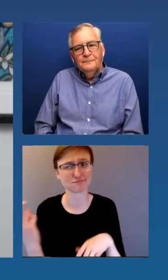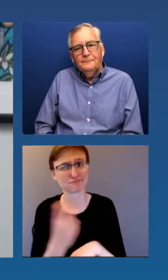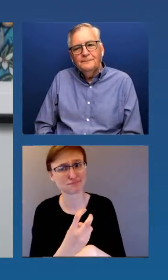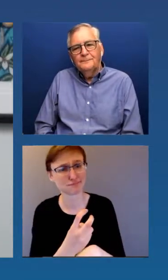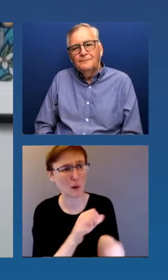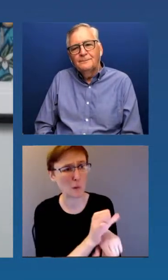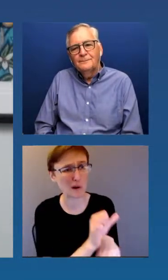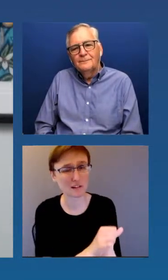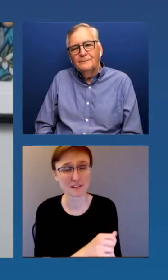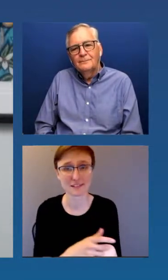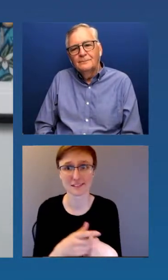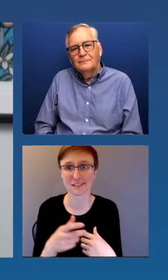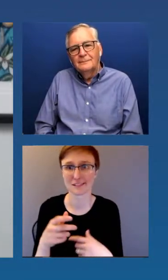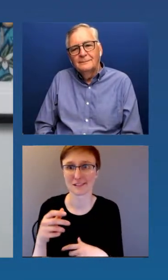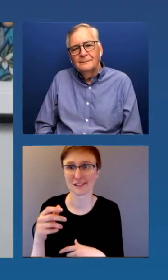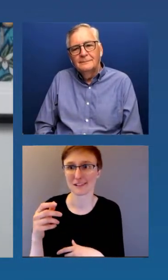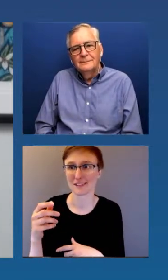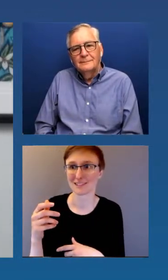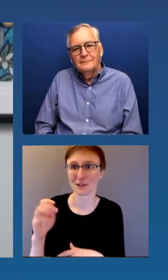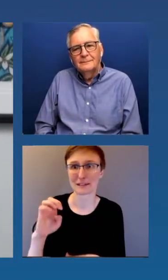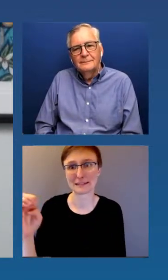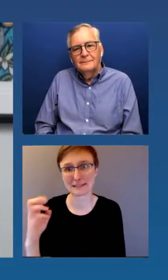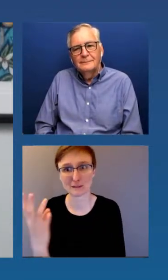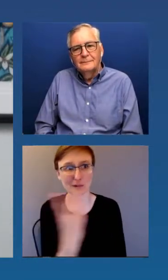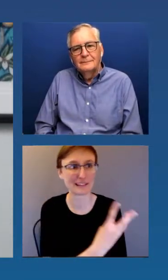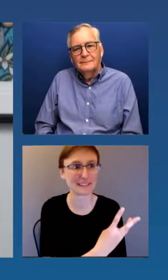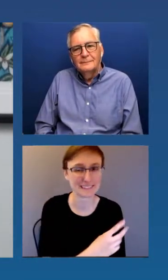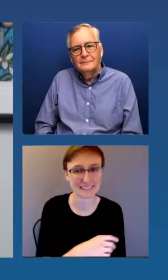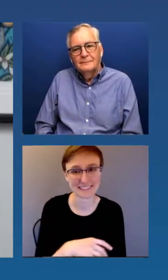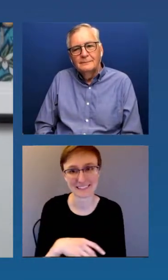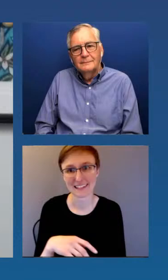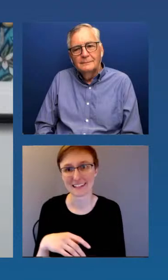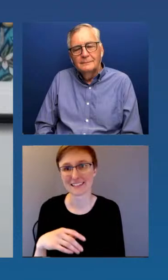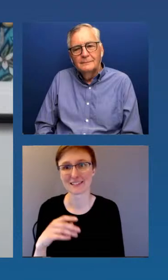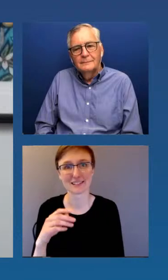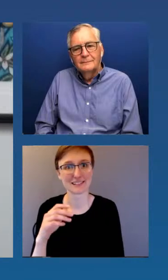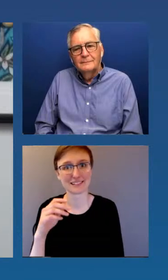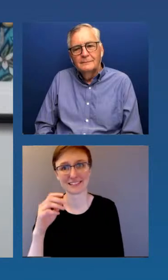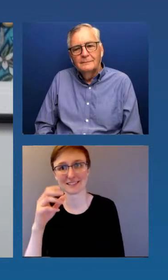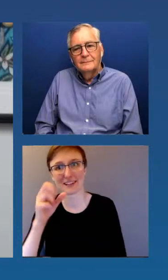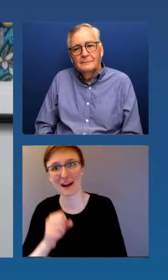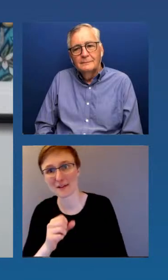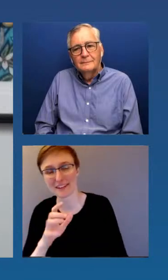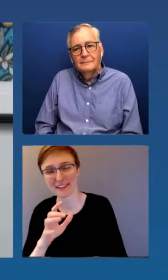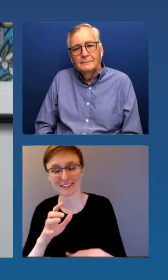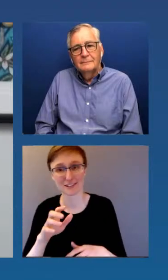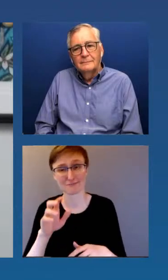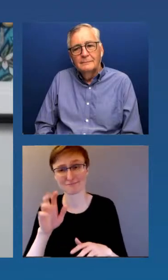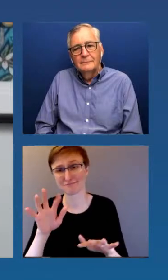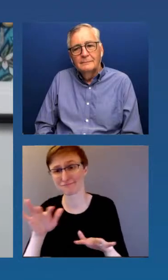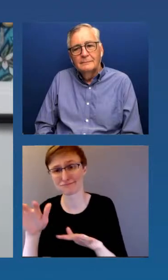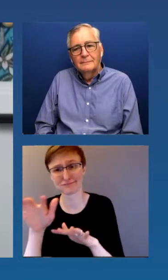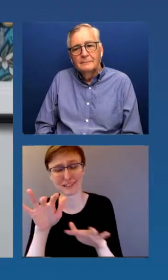to Manatik, and we did talk about Outaouais. So there's no